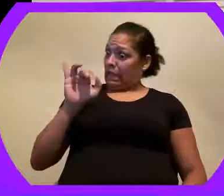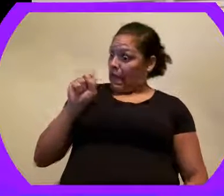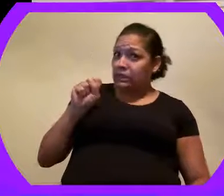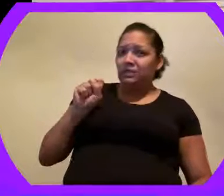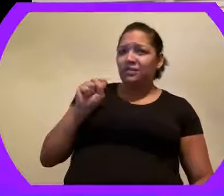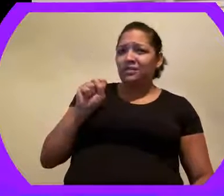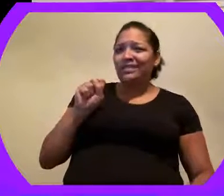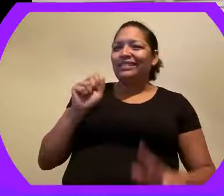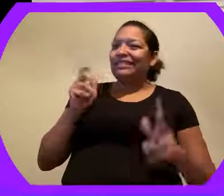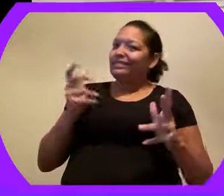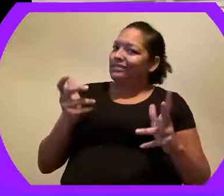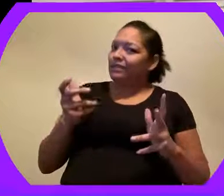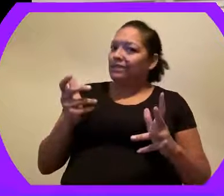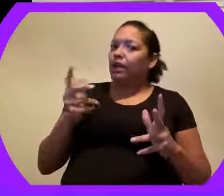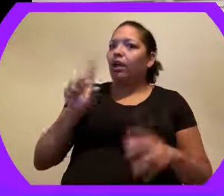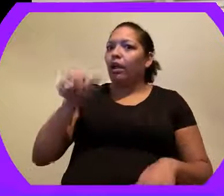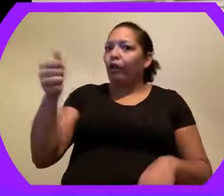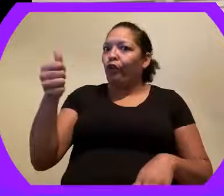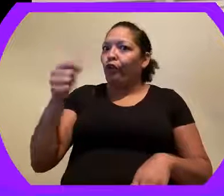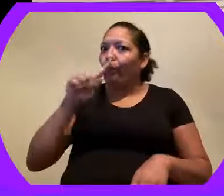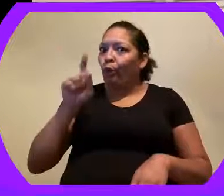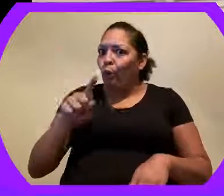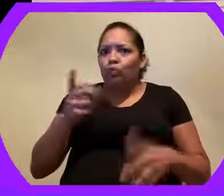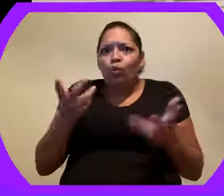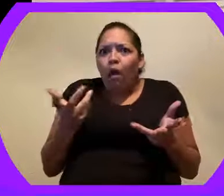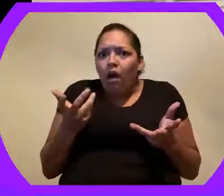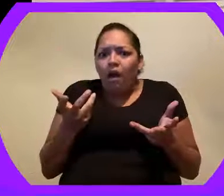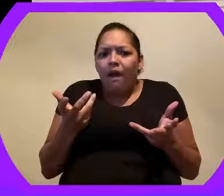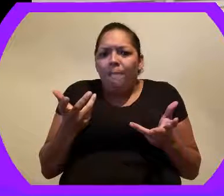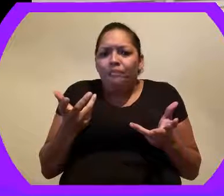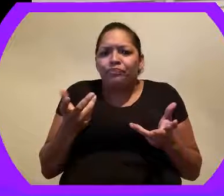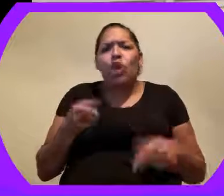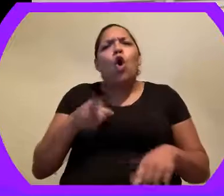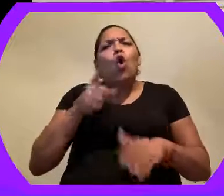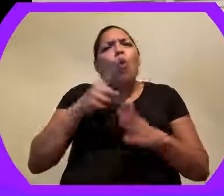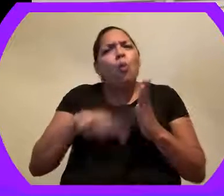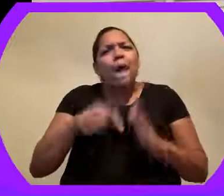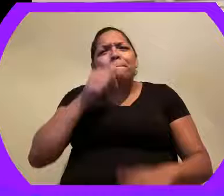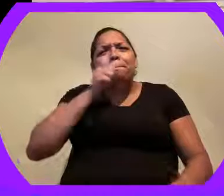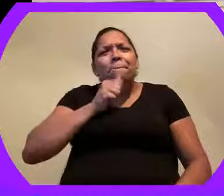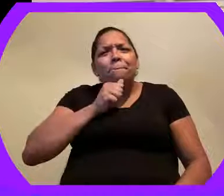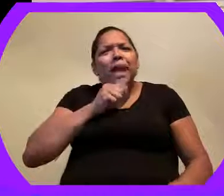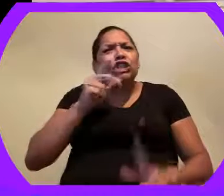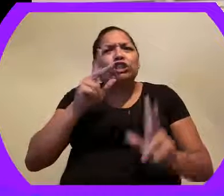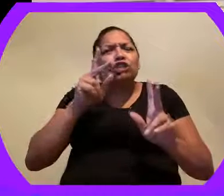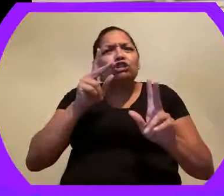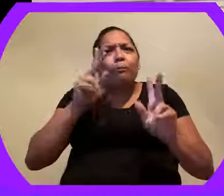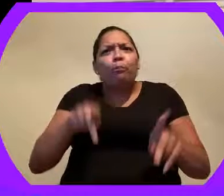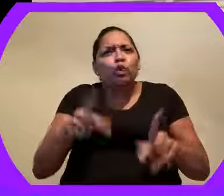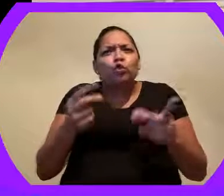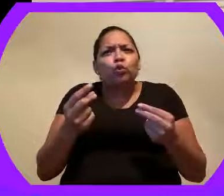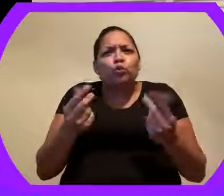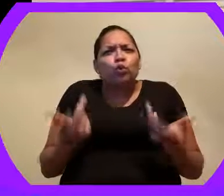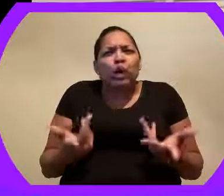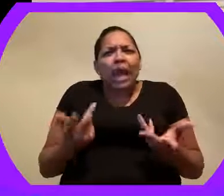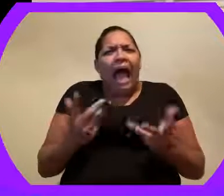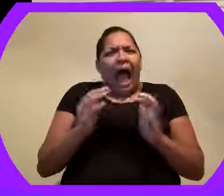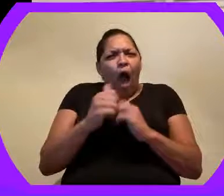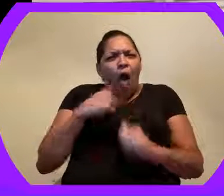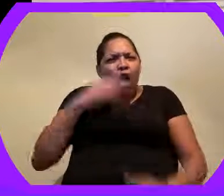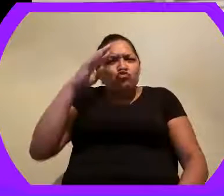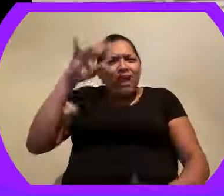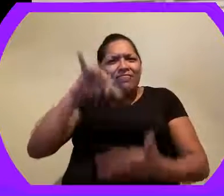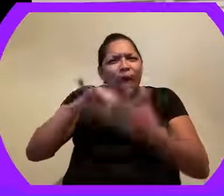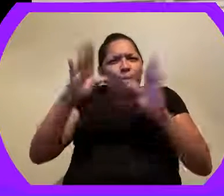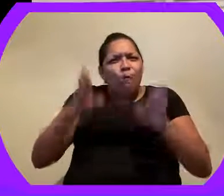behaving impatient? And if the answer is yes, you can follow yourself up with another question, which is, how would a patient person behave? If I were